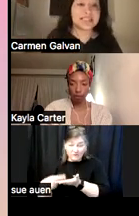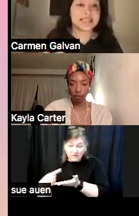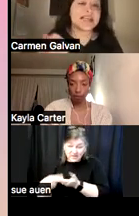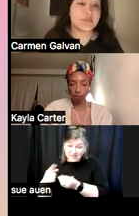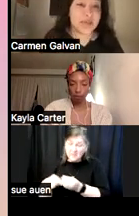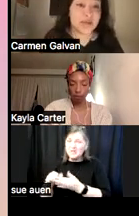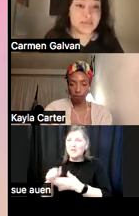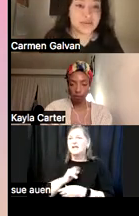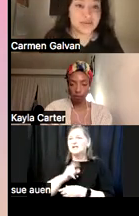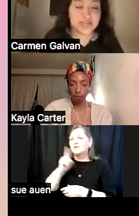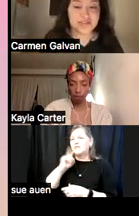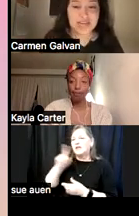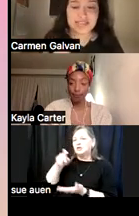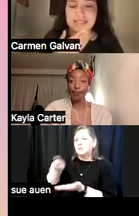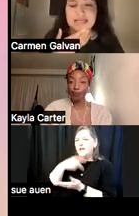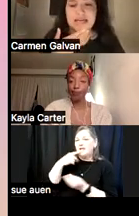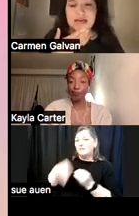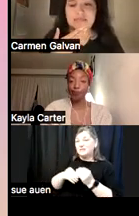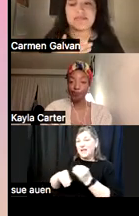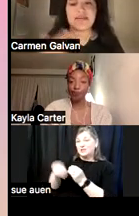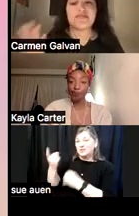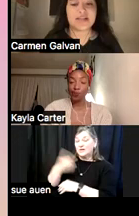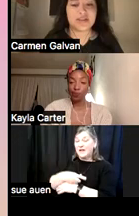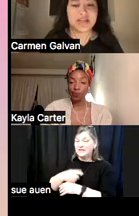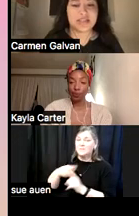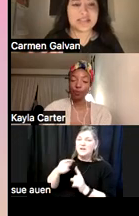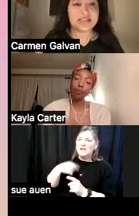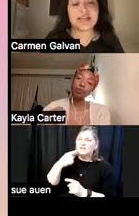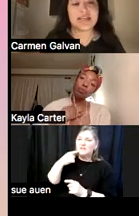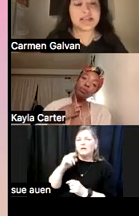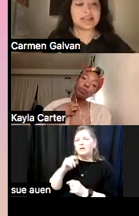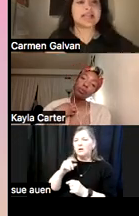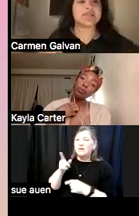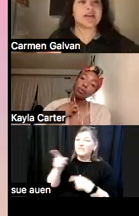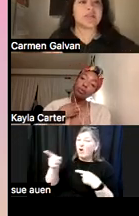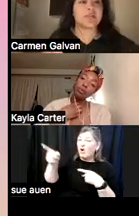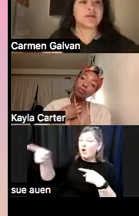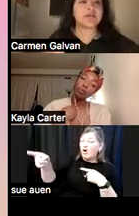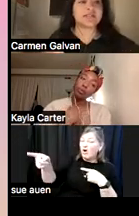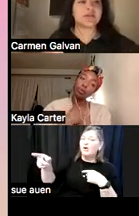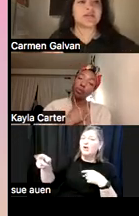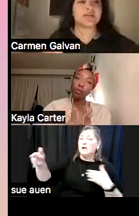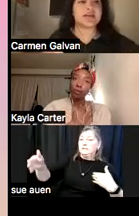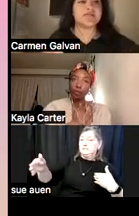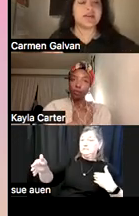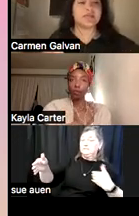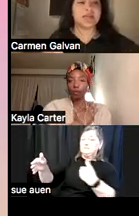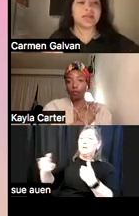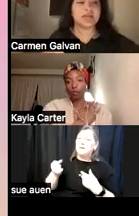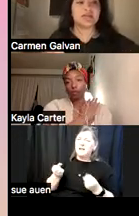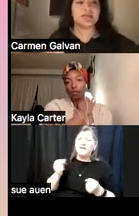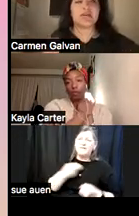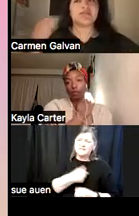Because ideally they would pay you for those extra days. But if they factor in distance, I think that's very important because a lot of us have